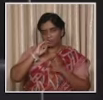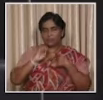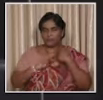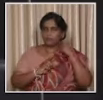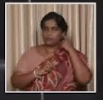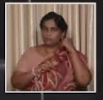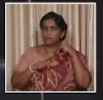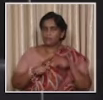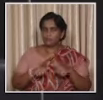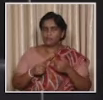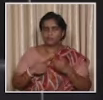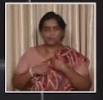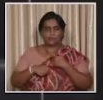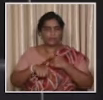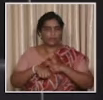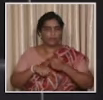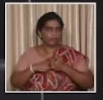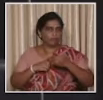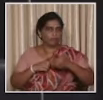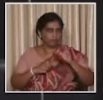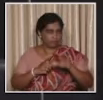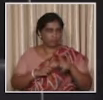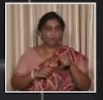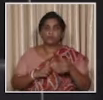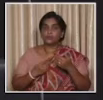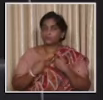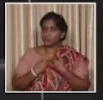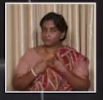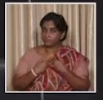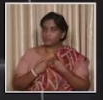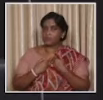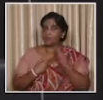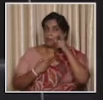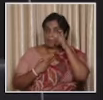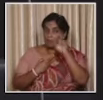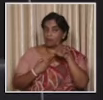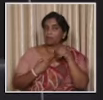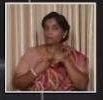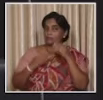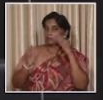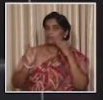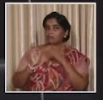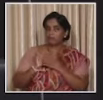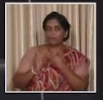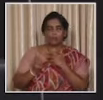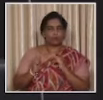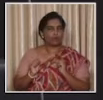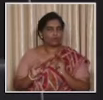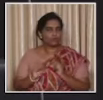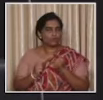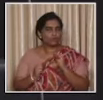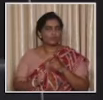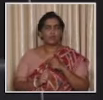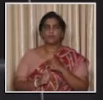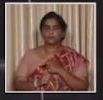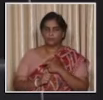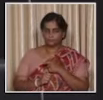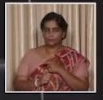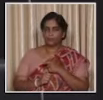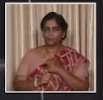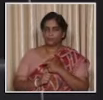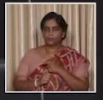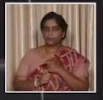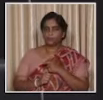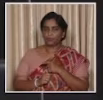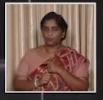time that we look at, now there has been an attempt to import transmission